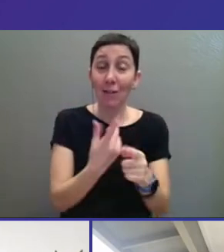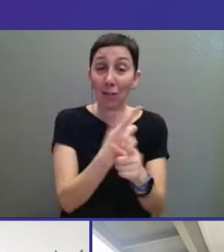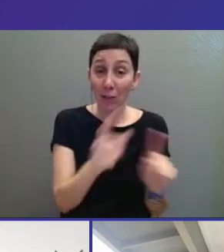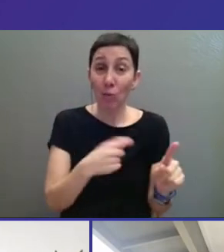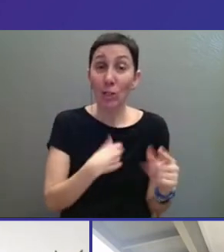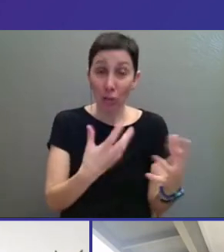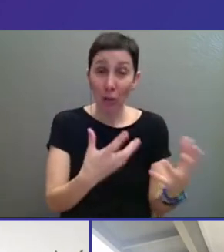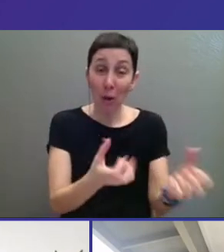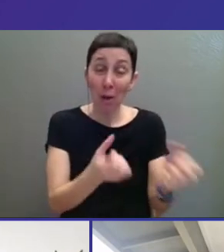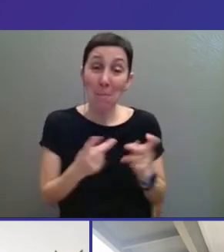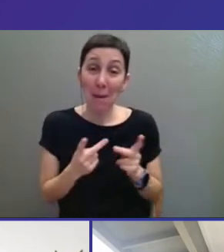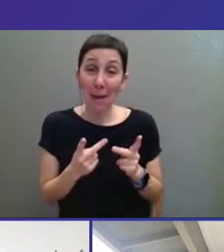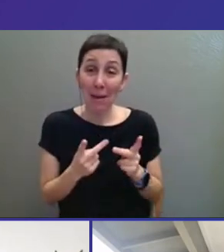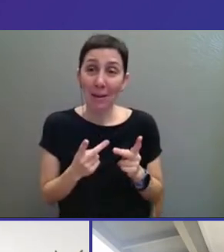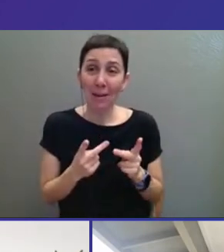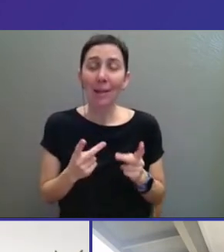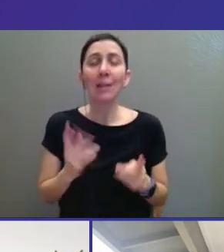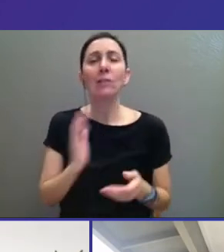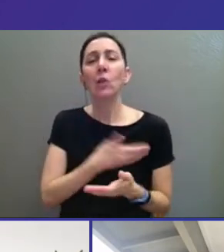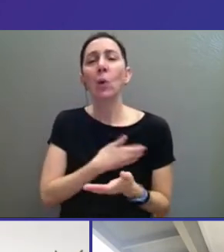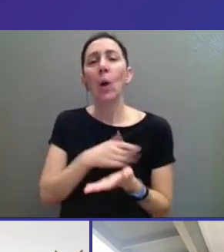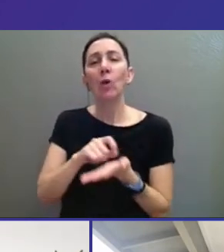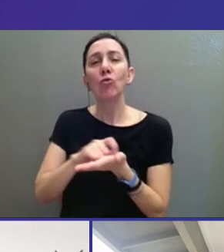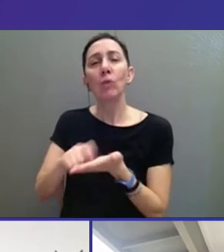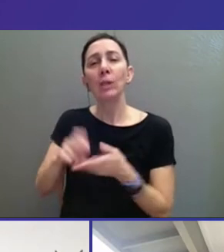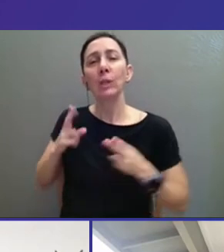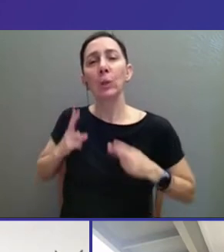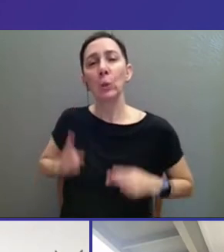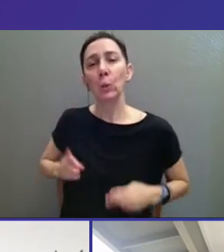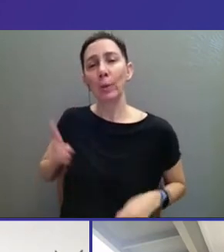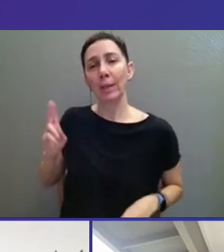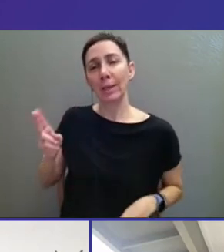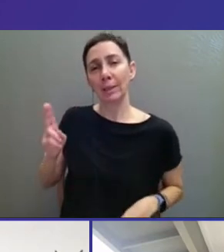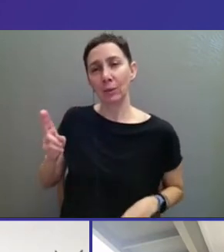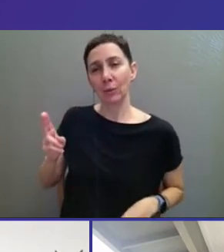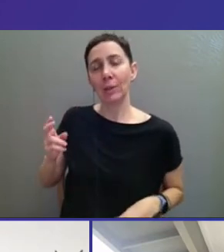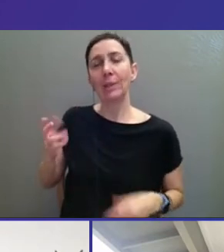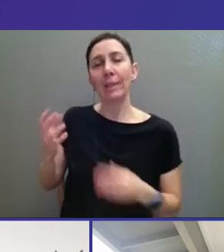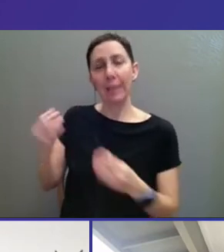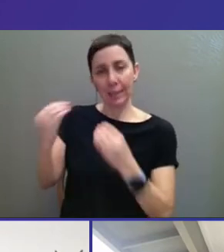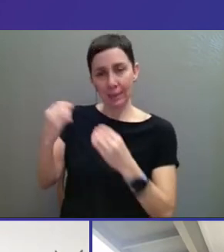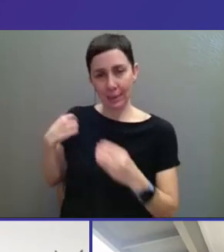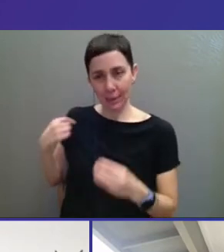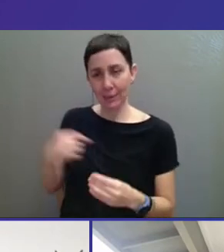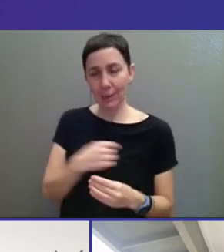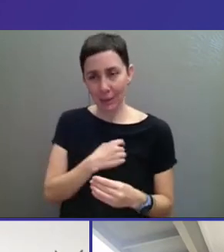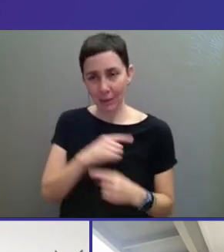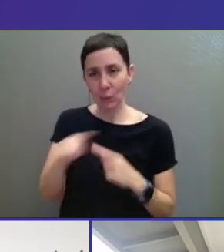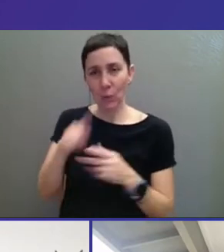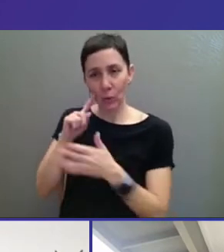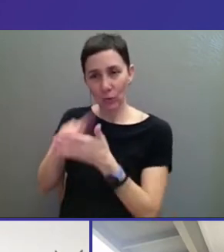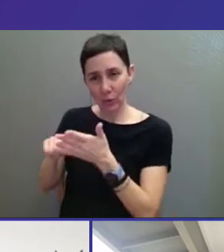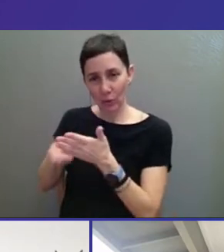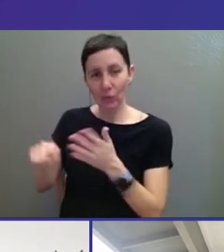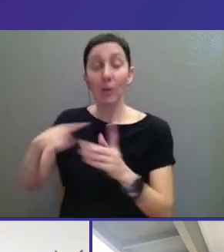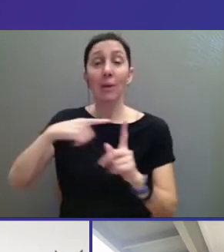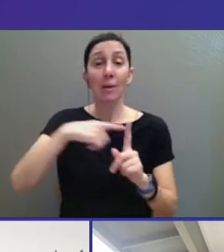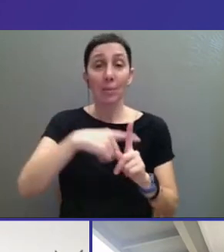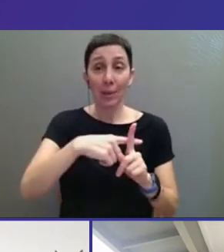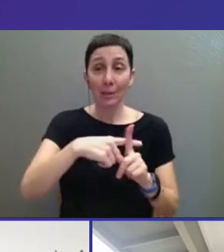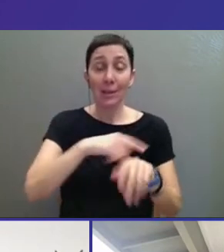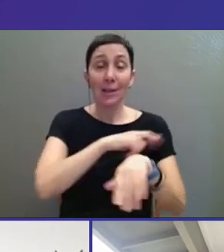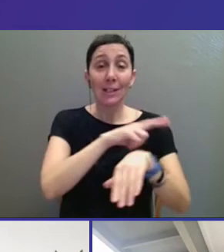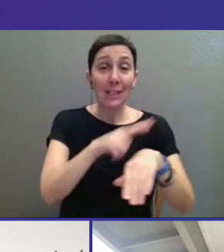that both our written human history has things to teach us as we research, and also